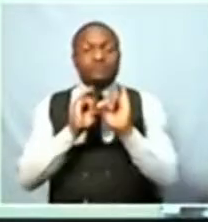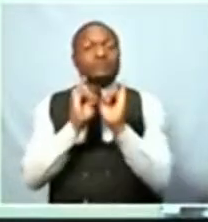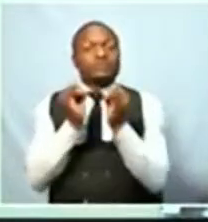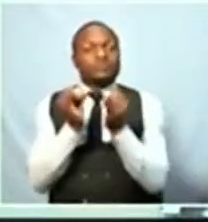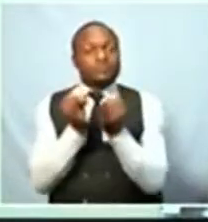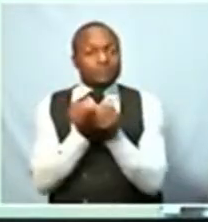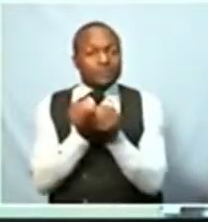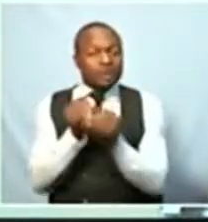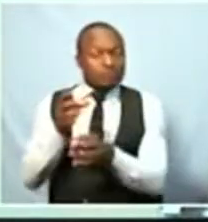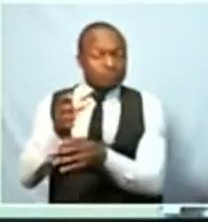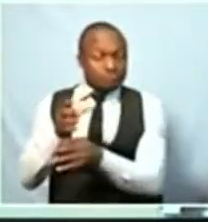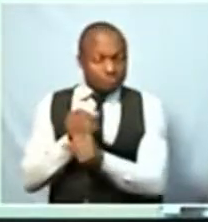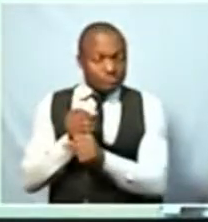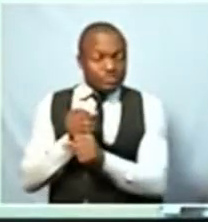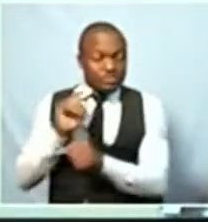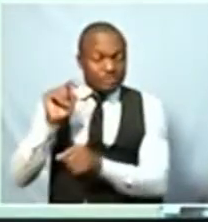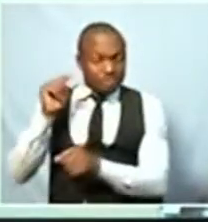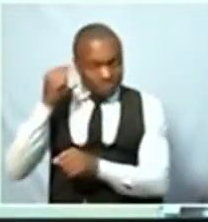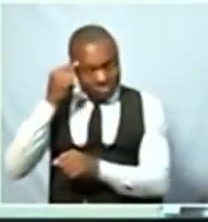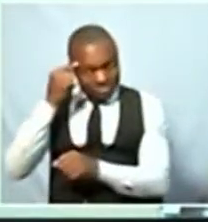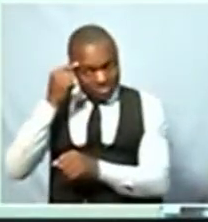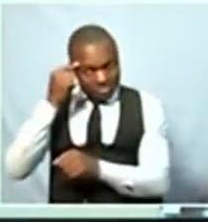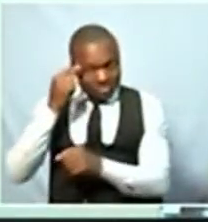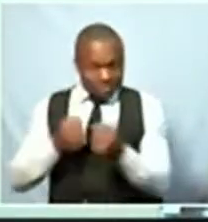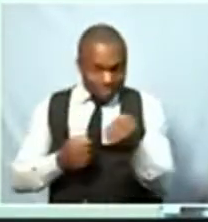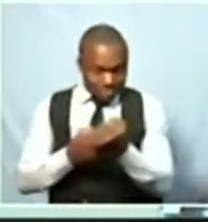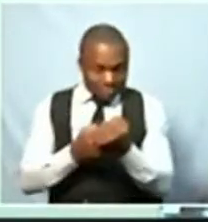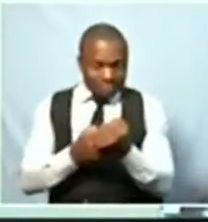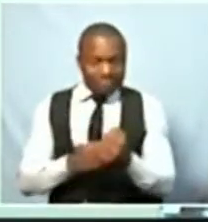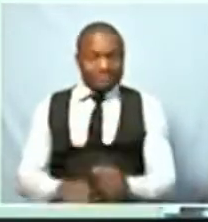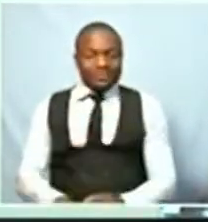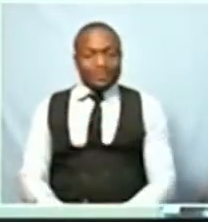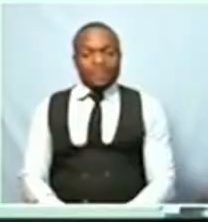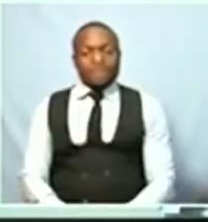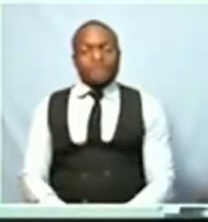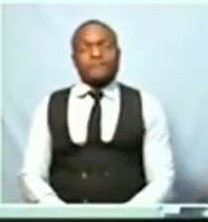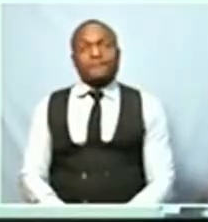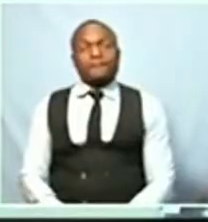receive government finances.